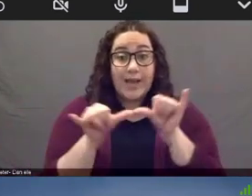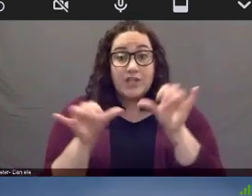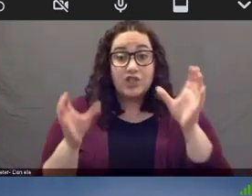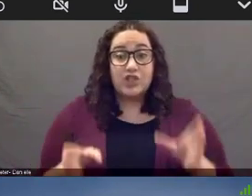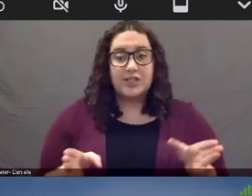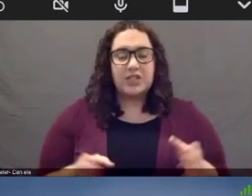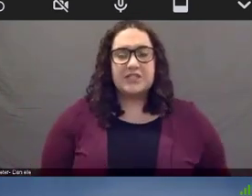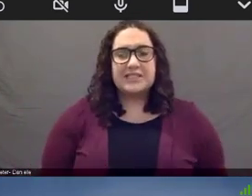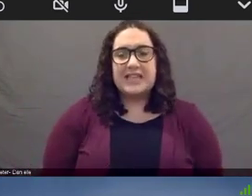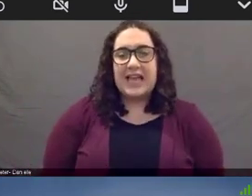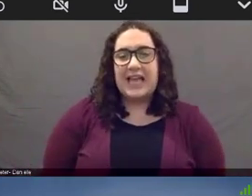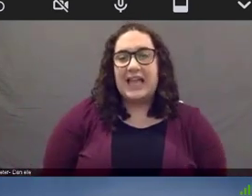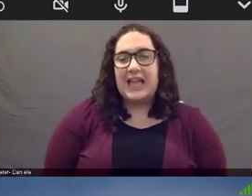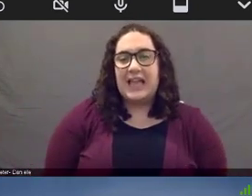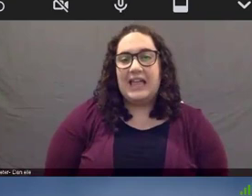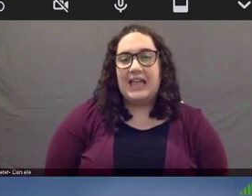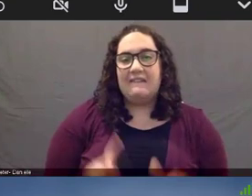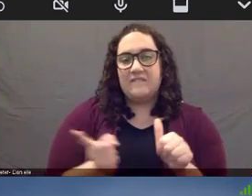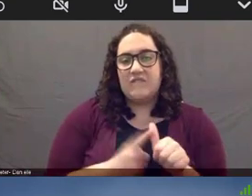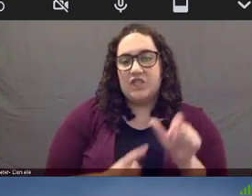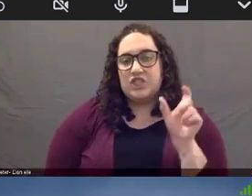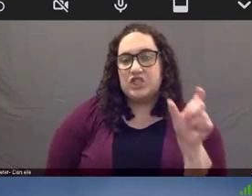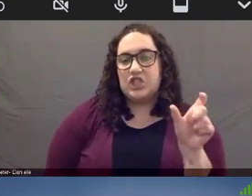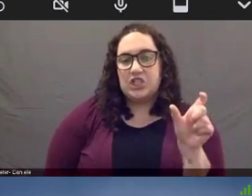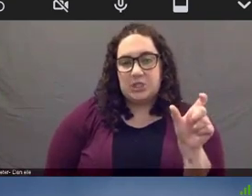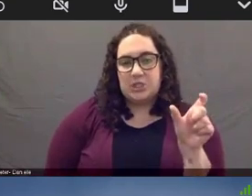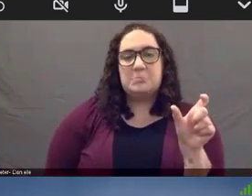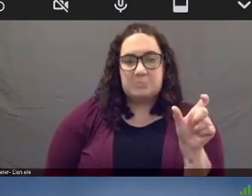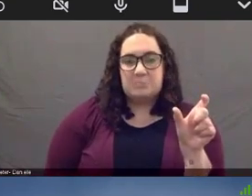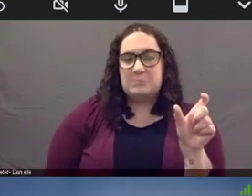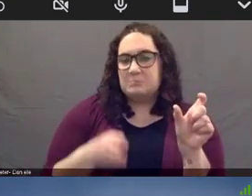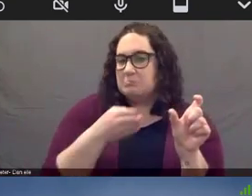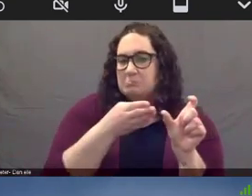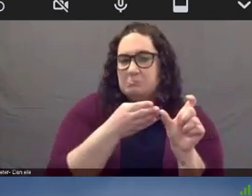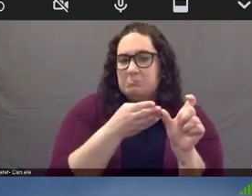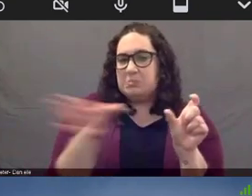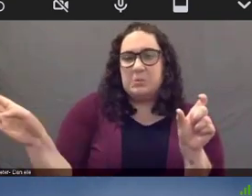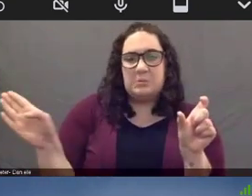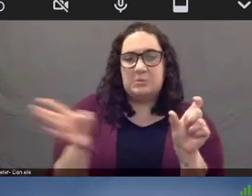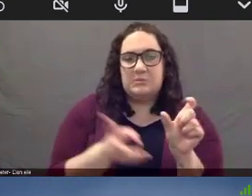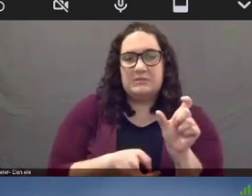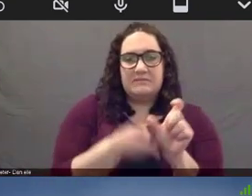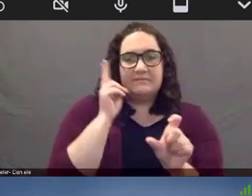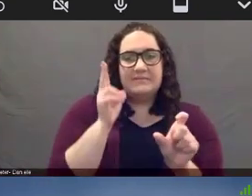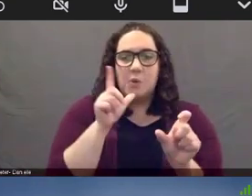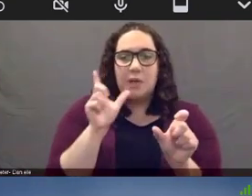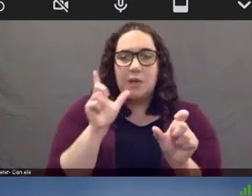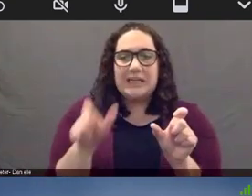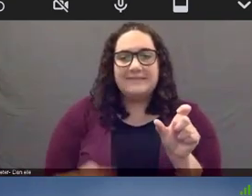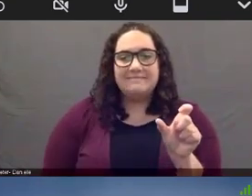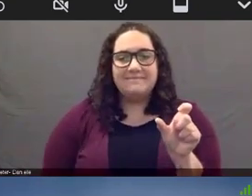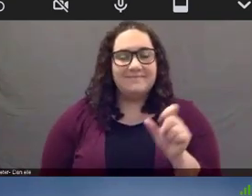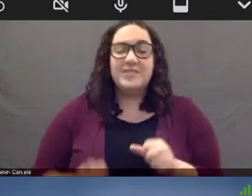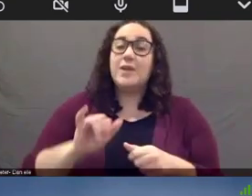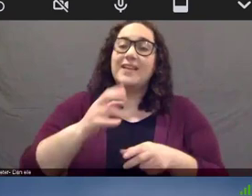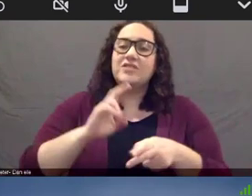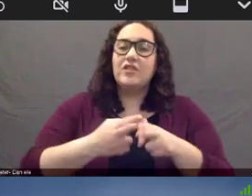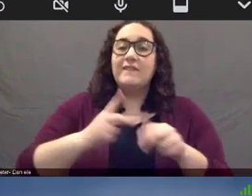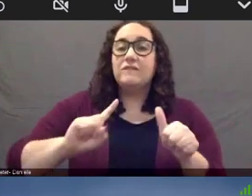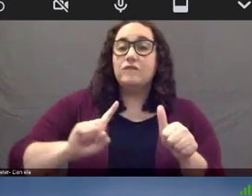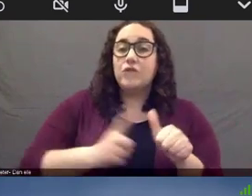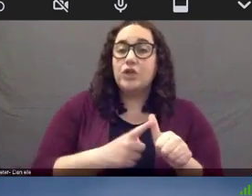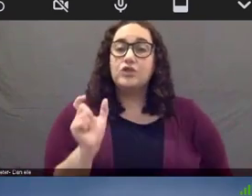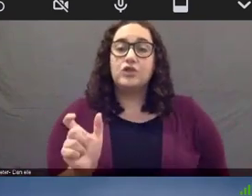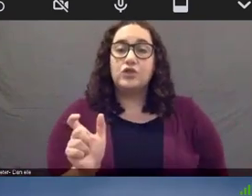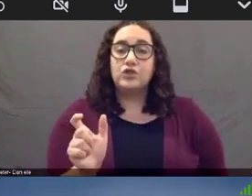important? So in the first term approximation, that's exactly what we do. And then we have equations for what does the